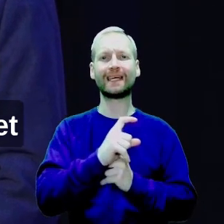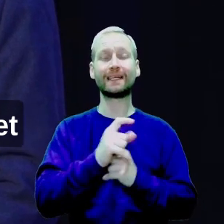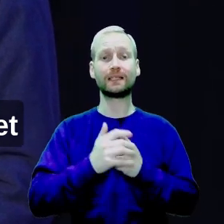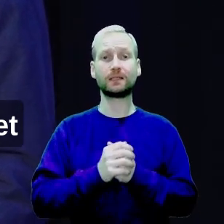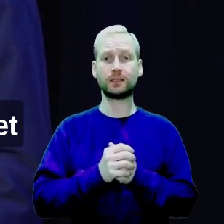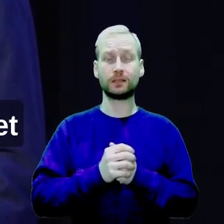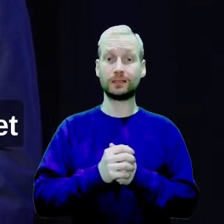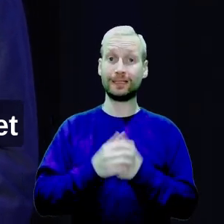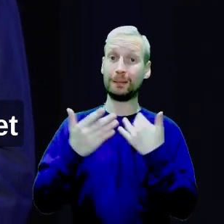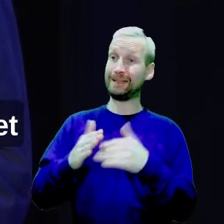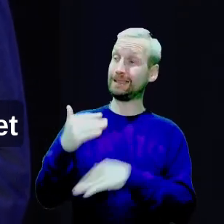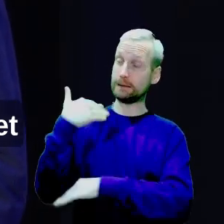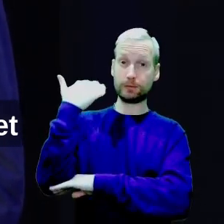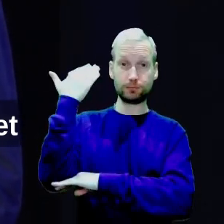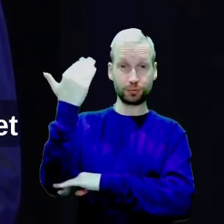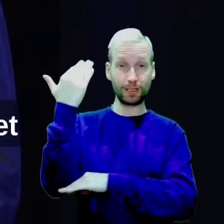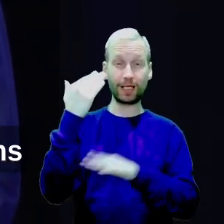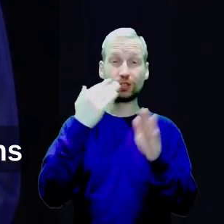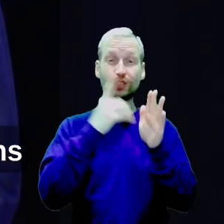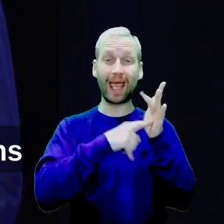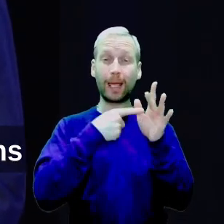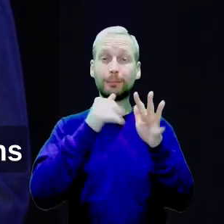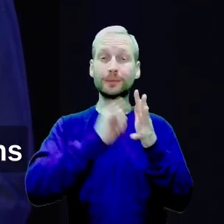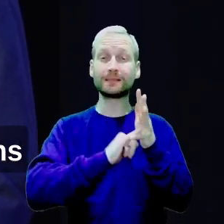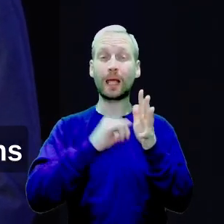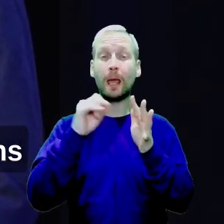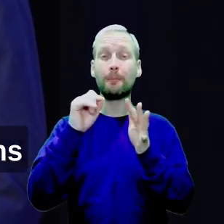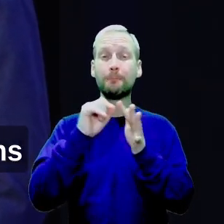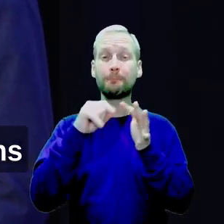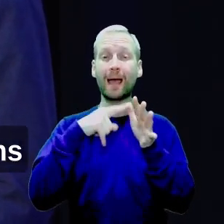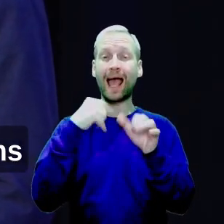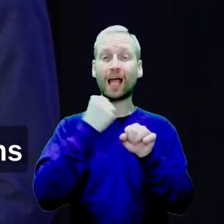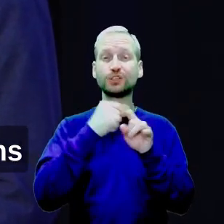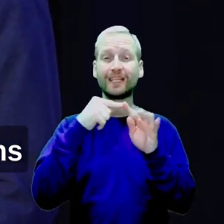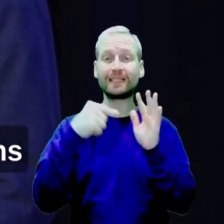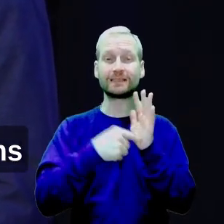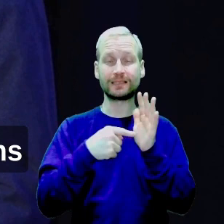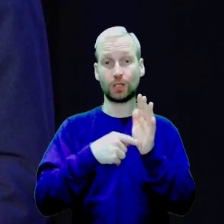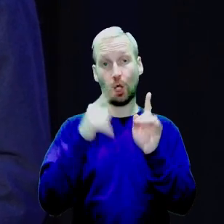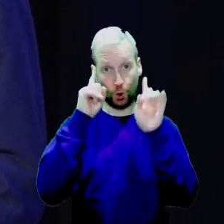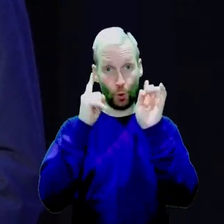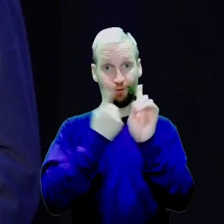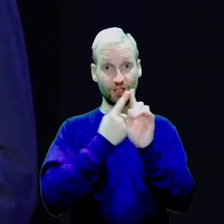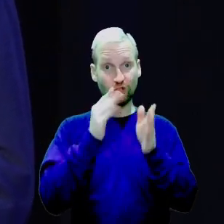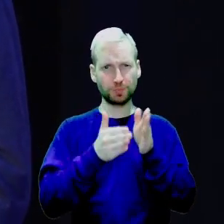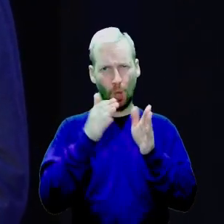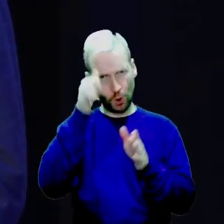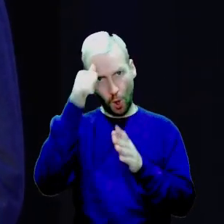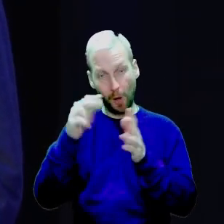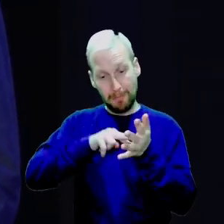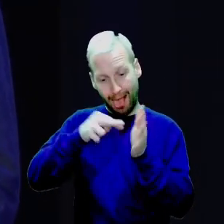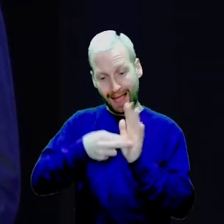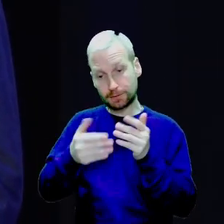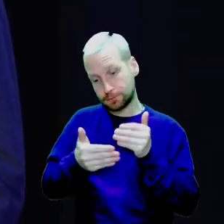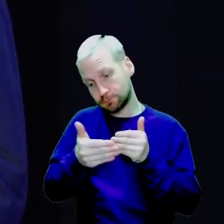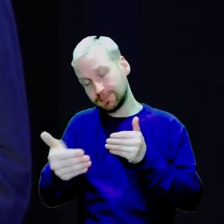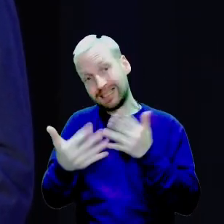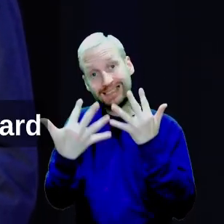we've talked already about the James Paget University Hospital, and we already know that there are plans for a new hospital in the next 10